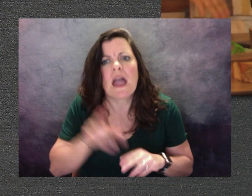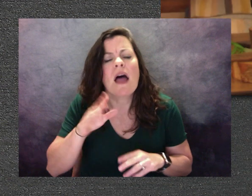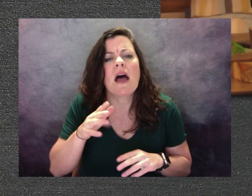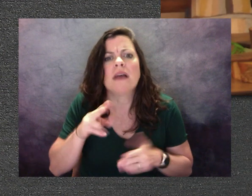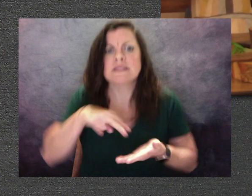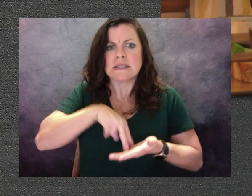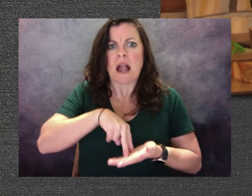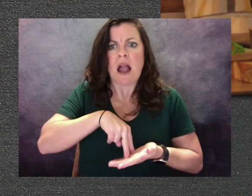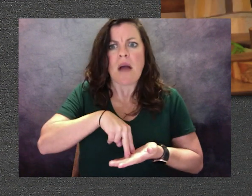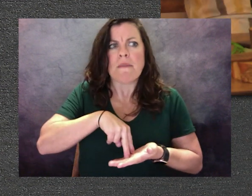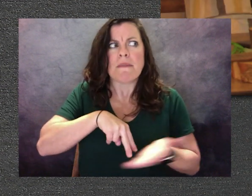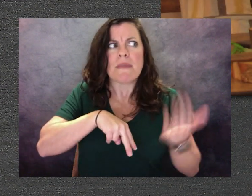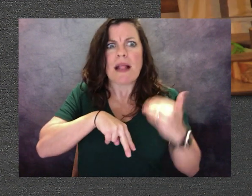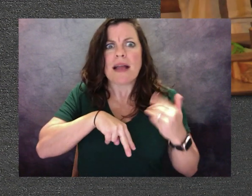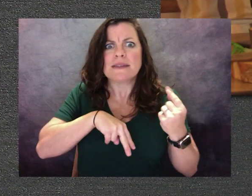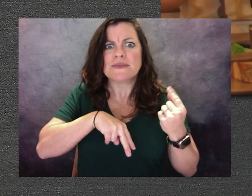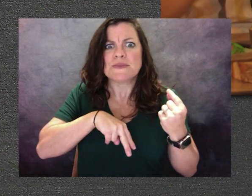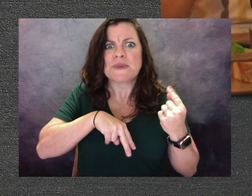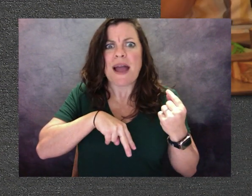job, air 5.